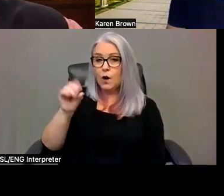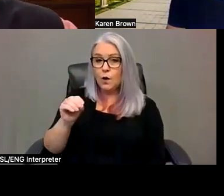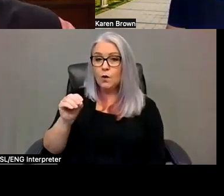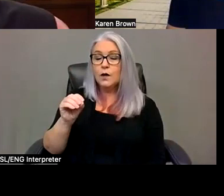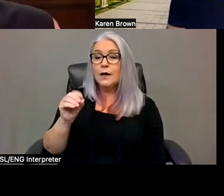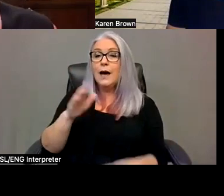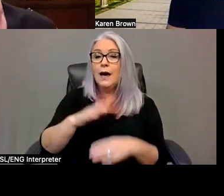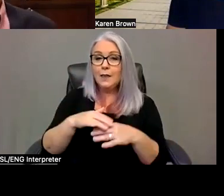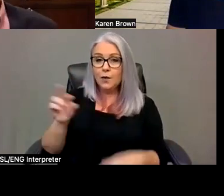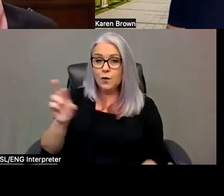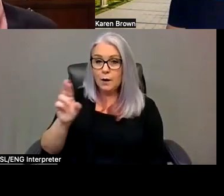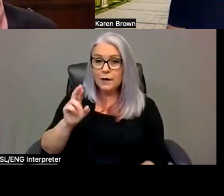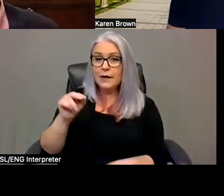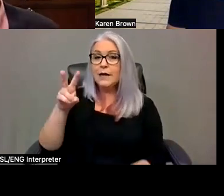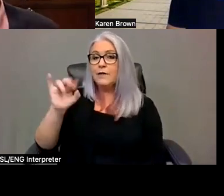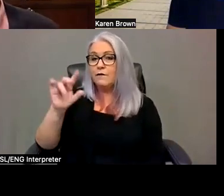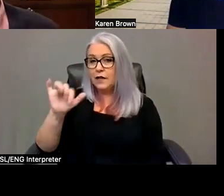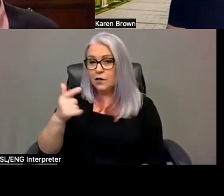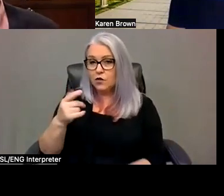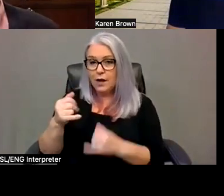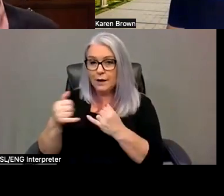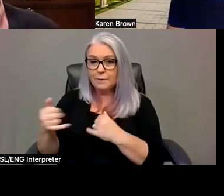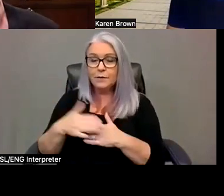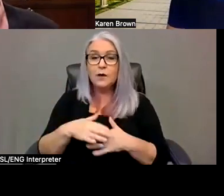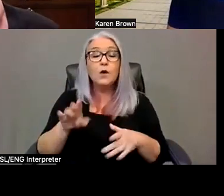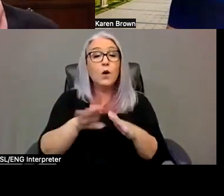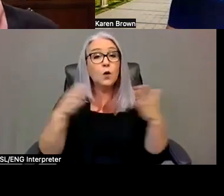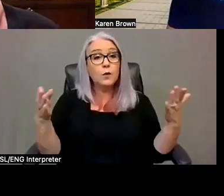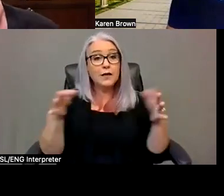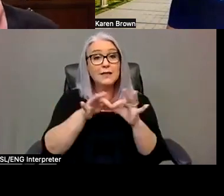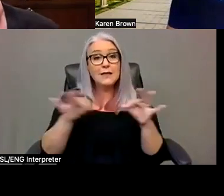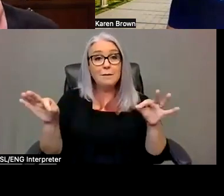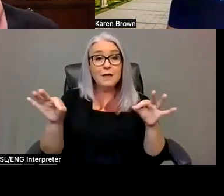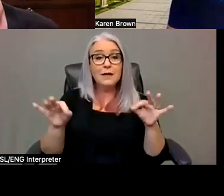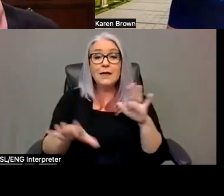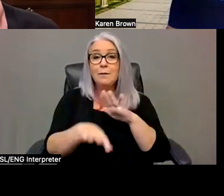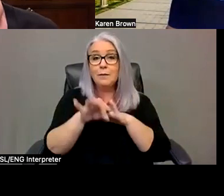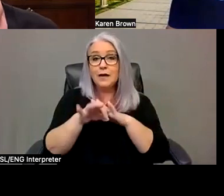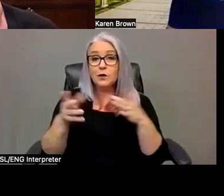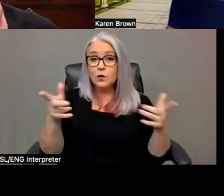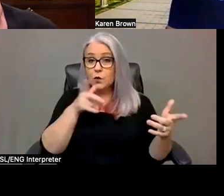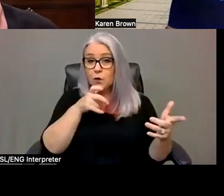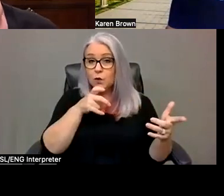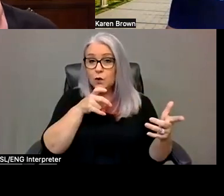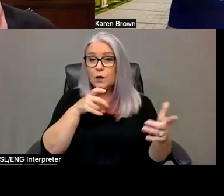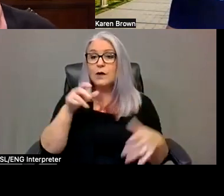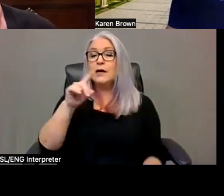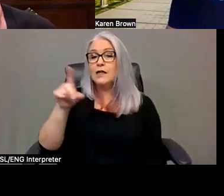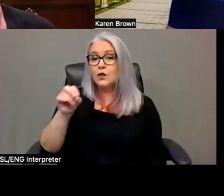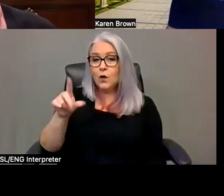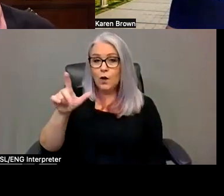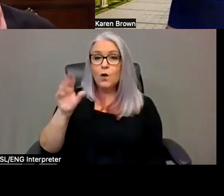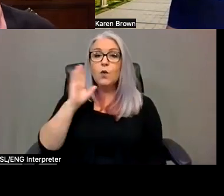Republican and Village First lines. And we're going to begin with opening statements, and the order selected was that Mr. Zollo would